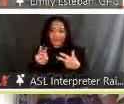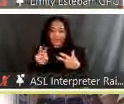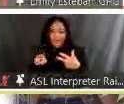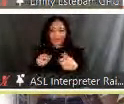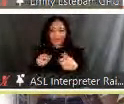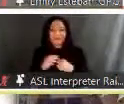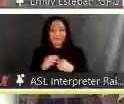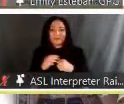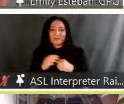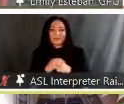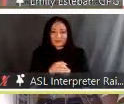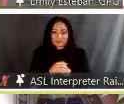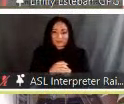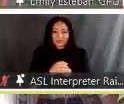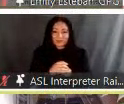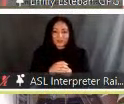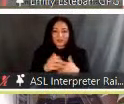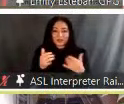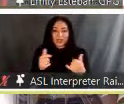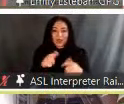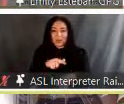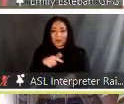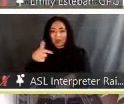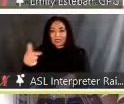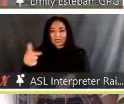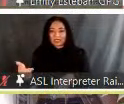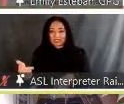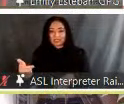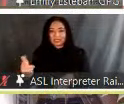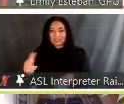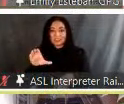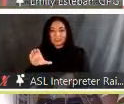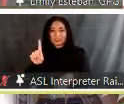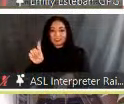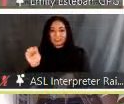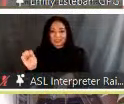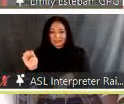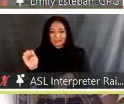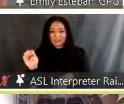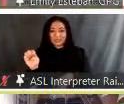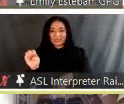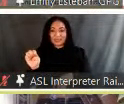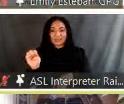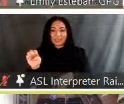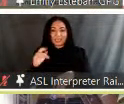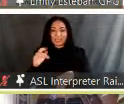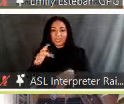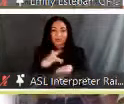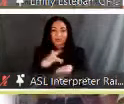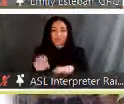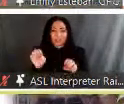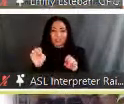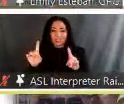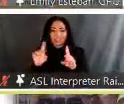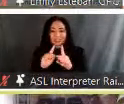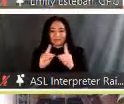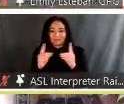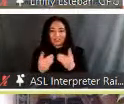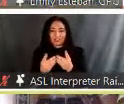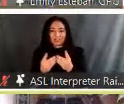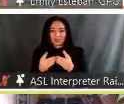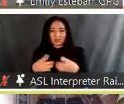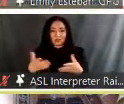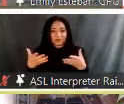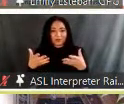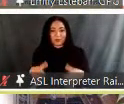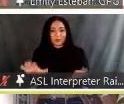With that, I'm going to be handing it back to the CDE and to the Early Education Division to close us out